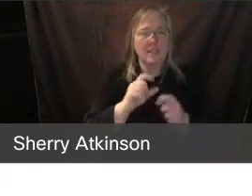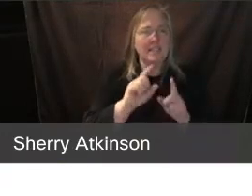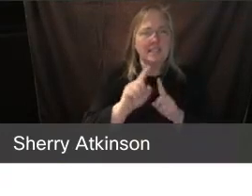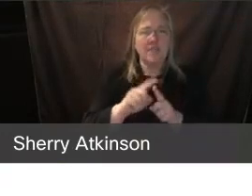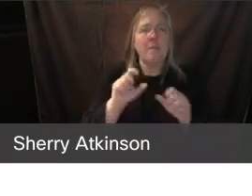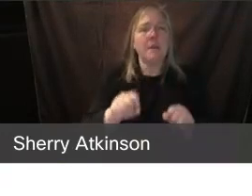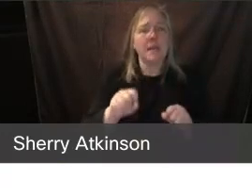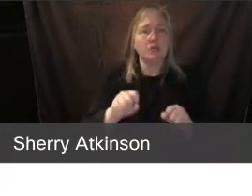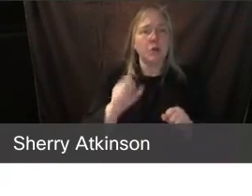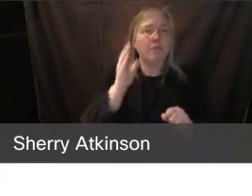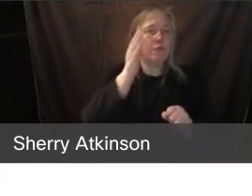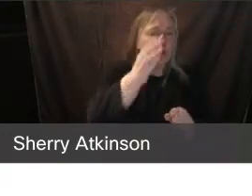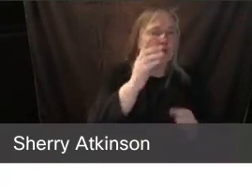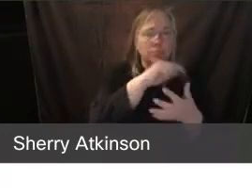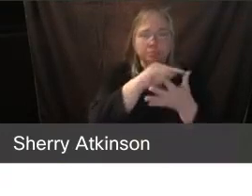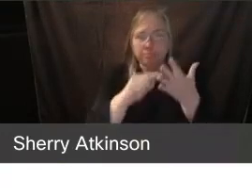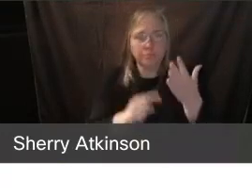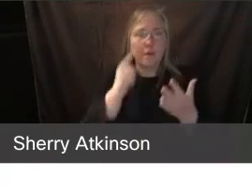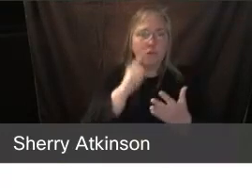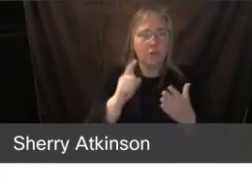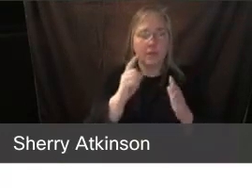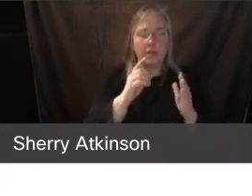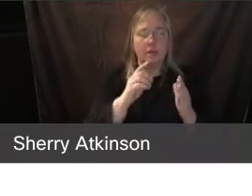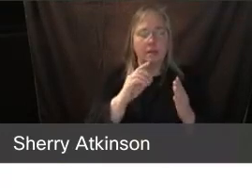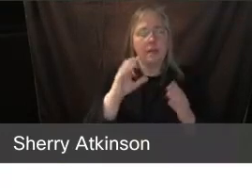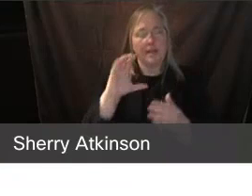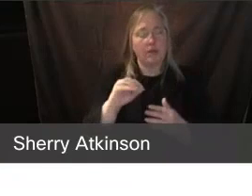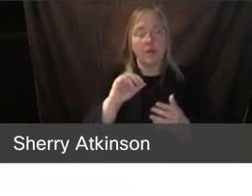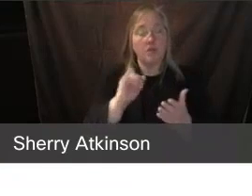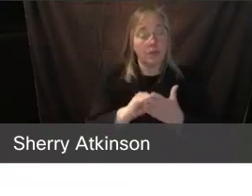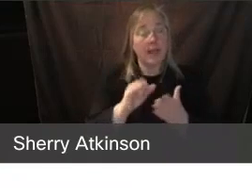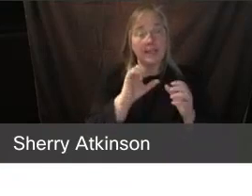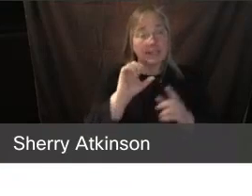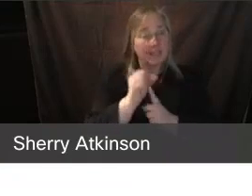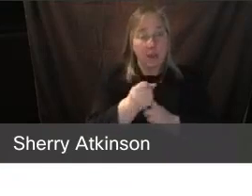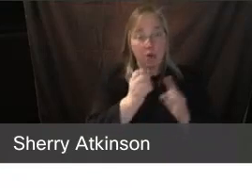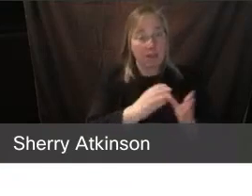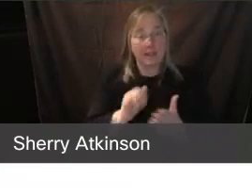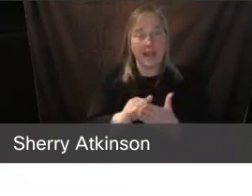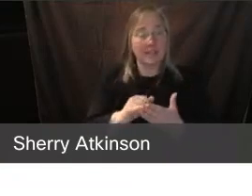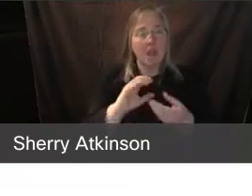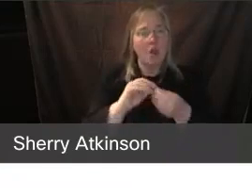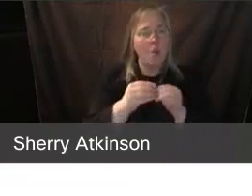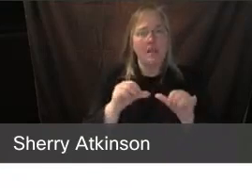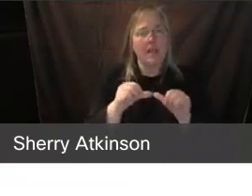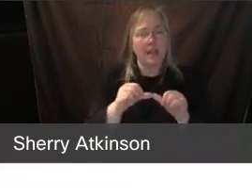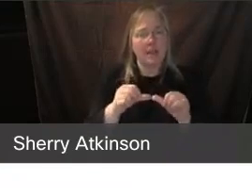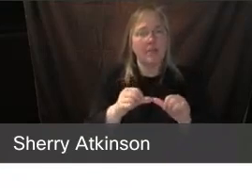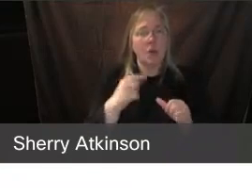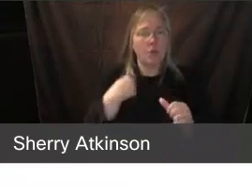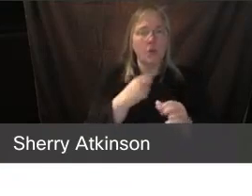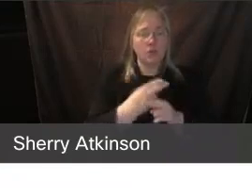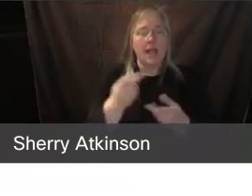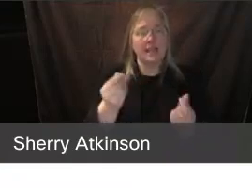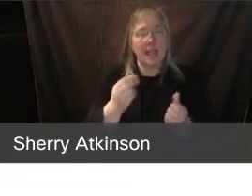basically, the scenario planning is a quantitative process, and we're using a land use visualization software called